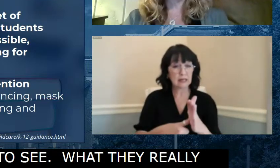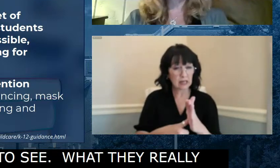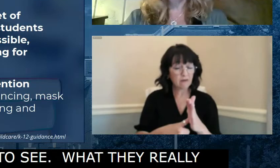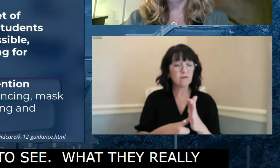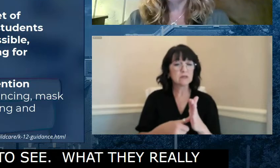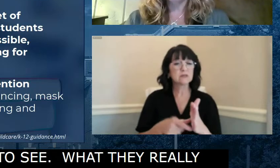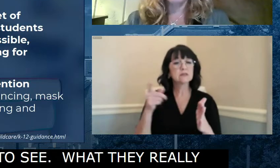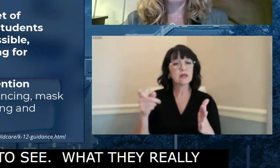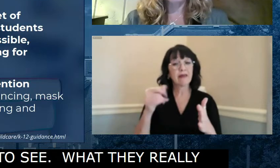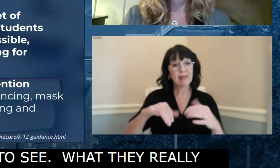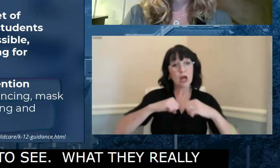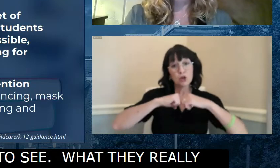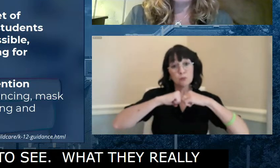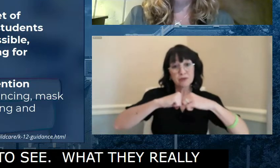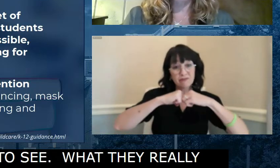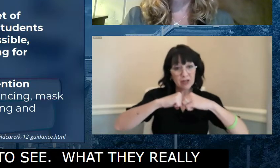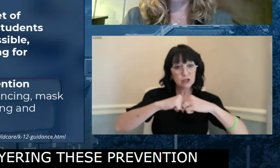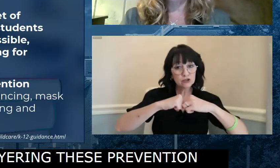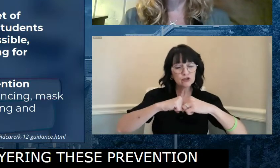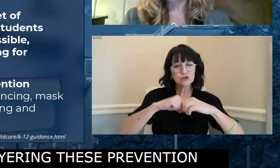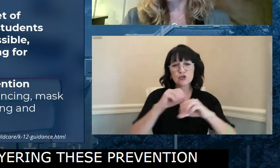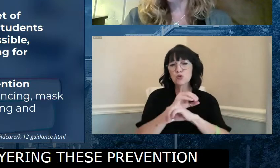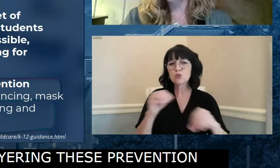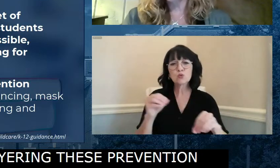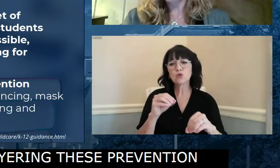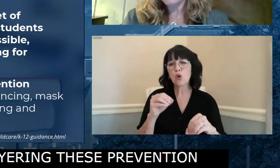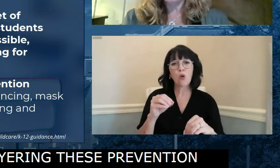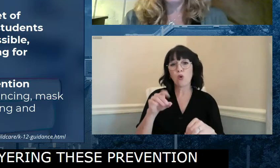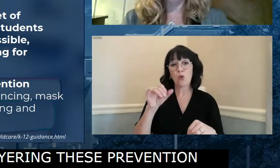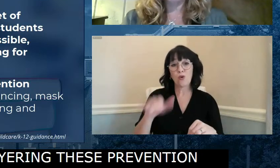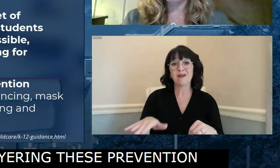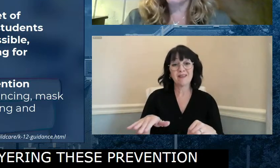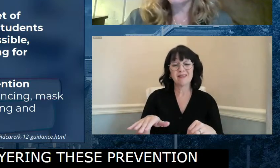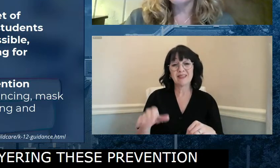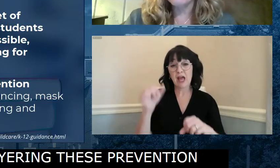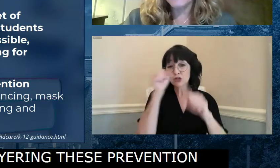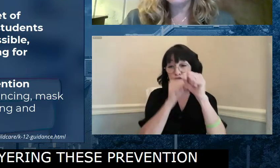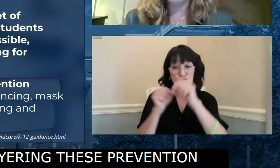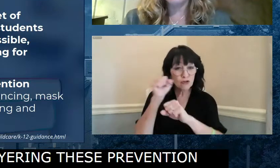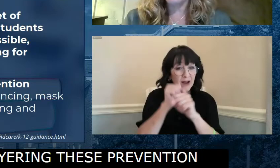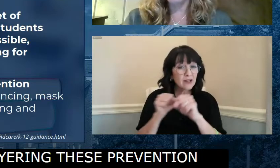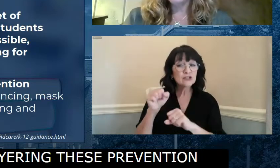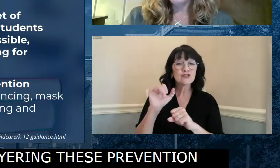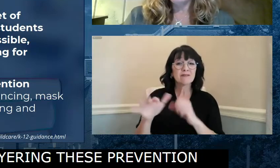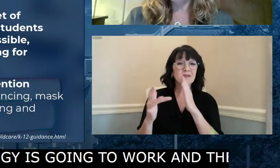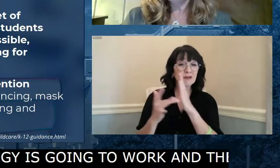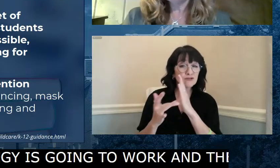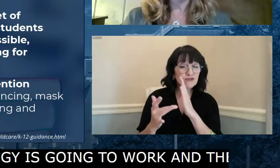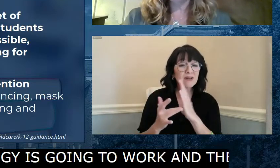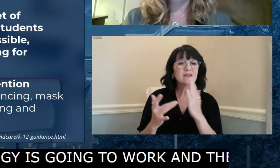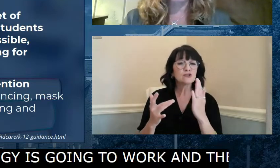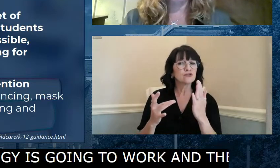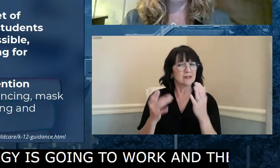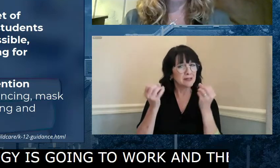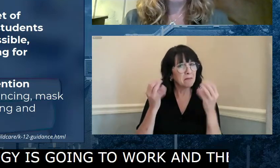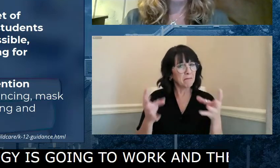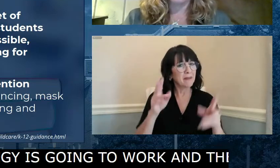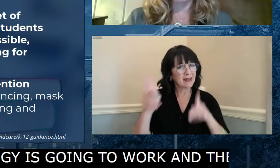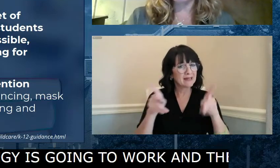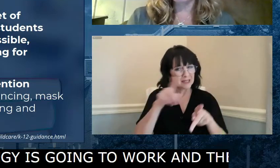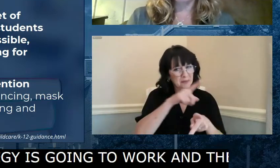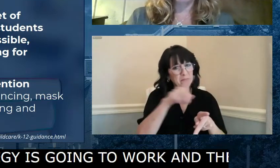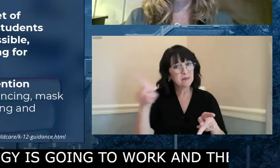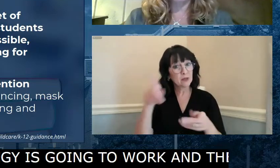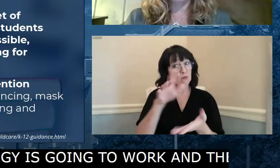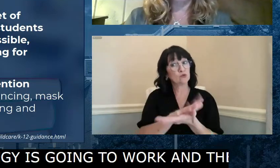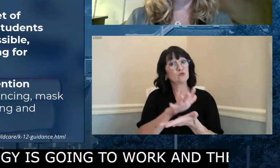strategies, because no one strategy is going to work. And the reality is there's a lot of unvaccinated individuals in the school